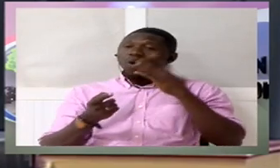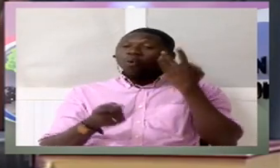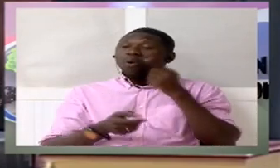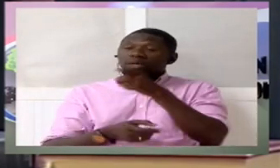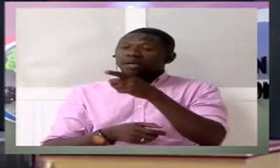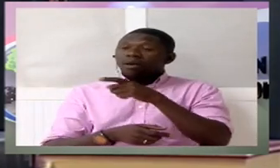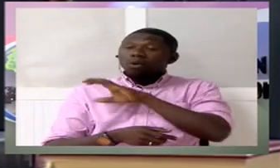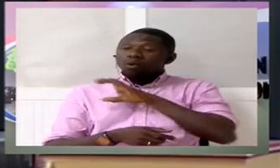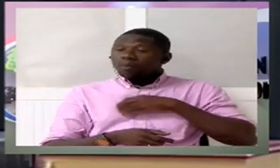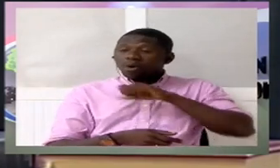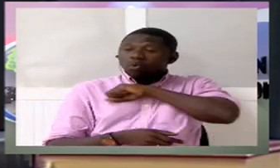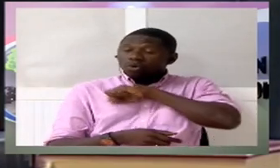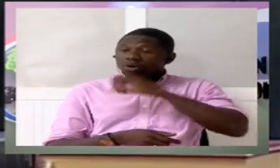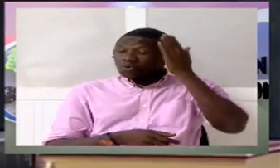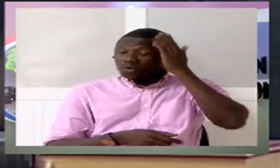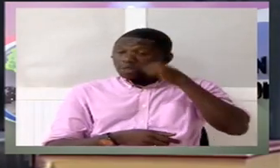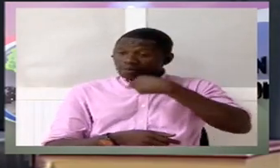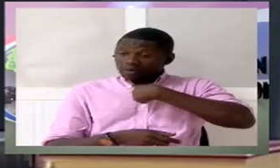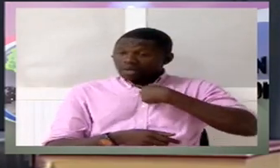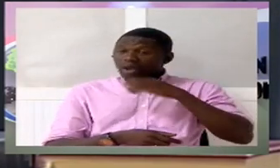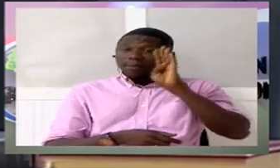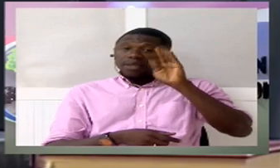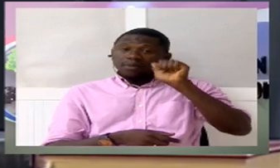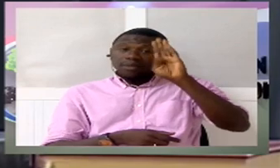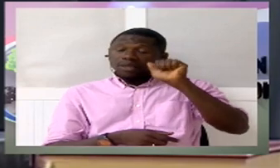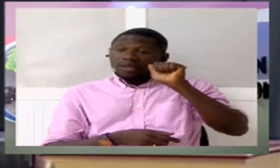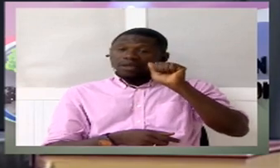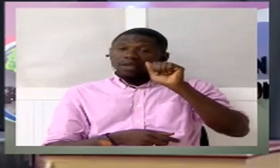that this was Baba Job's family,